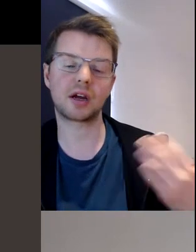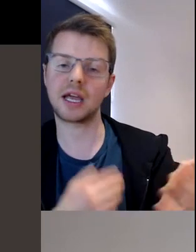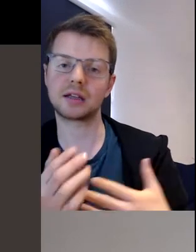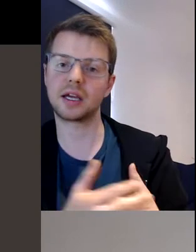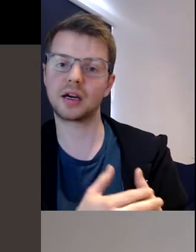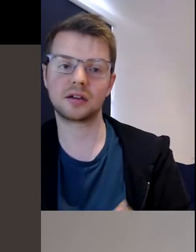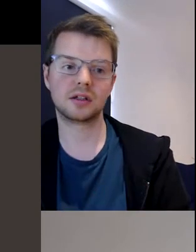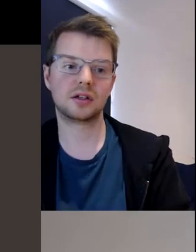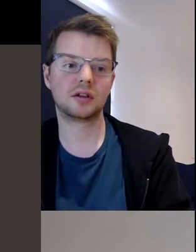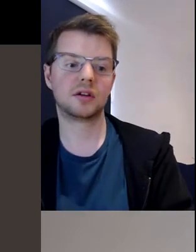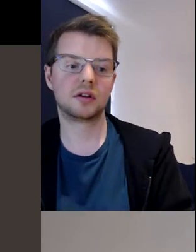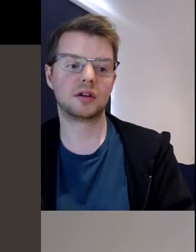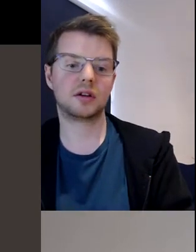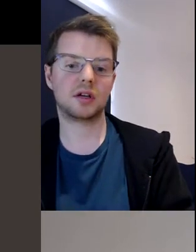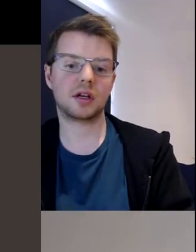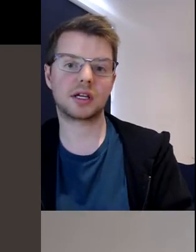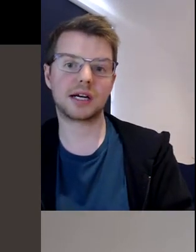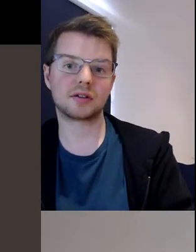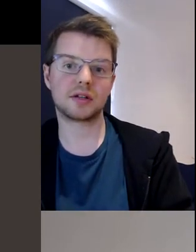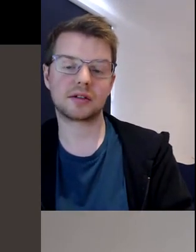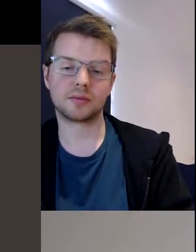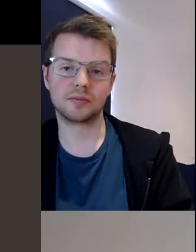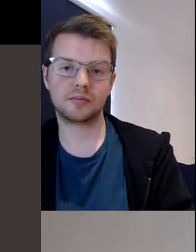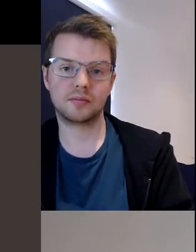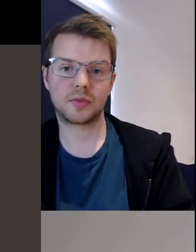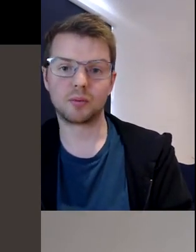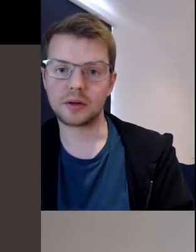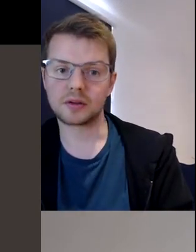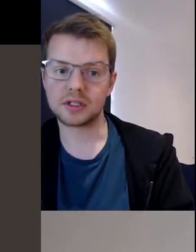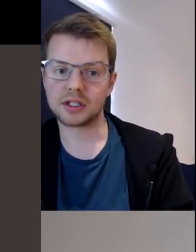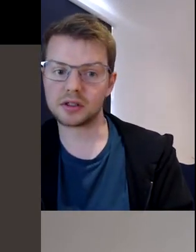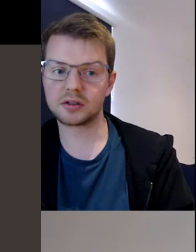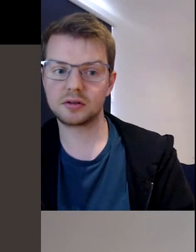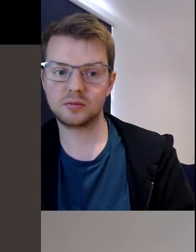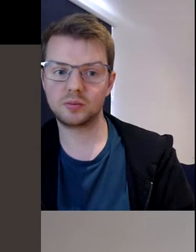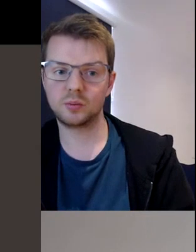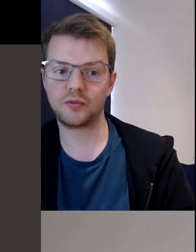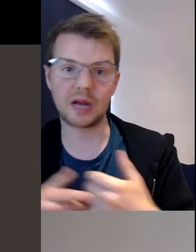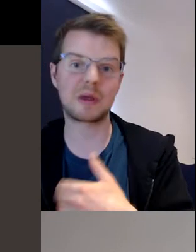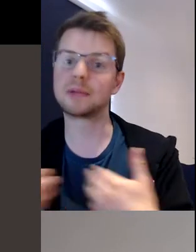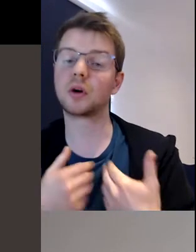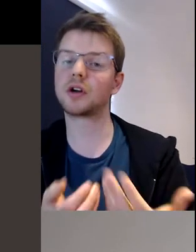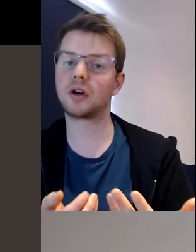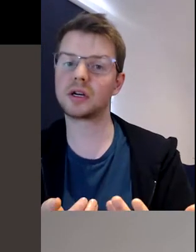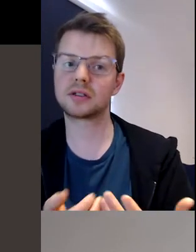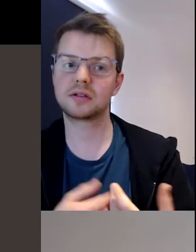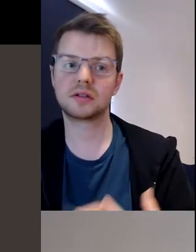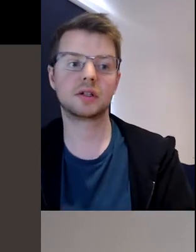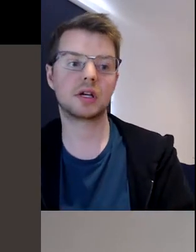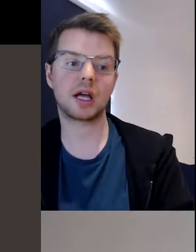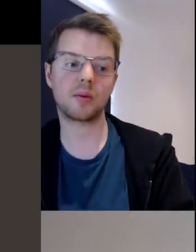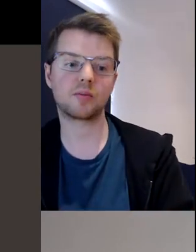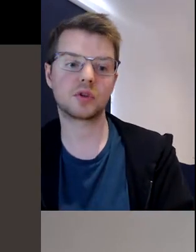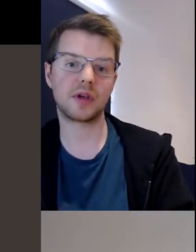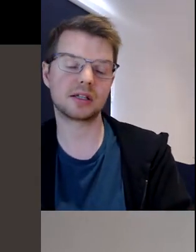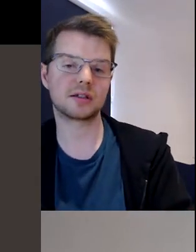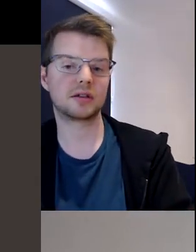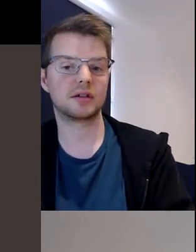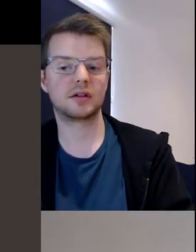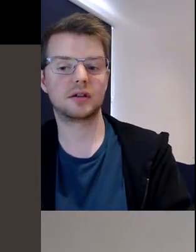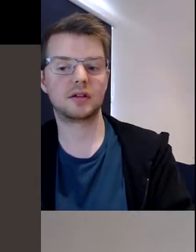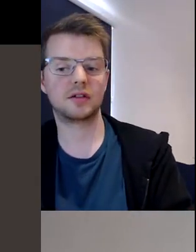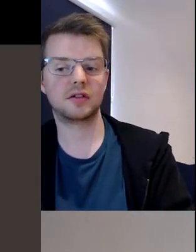So they're getting their guidance on how to comply with those conditions via people who are not us. So